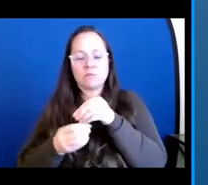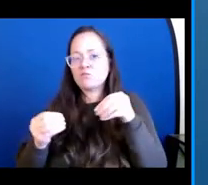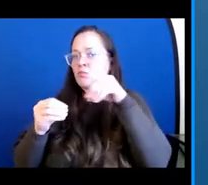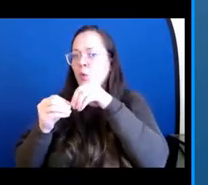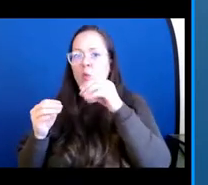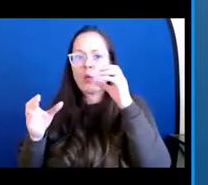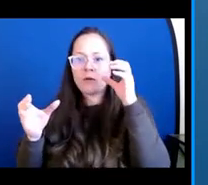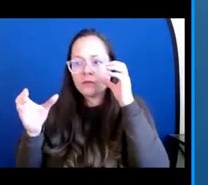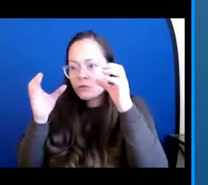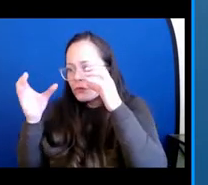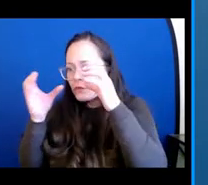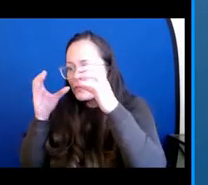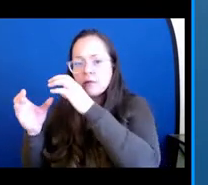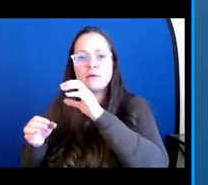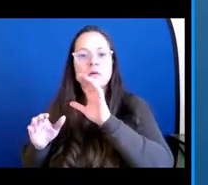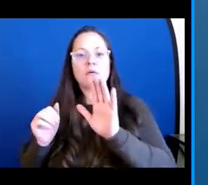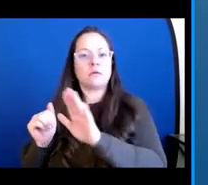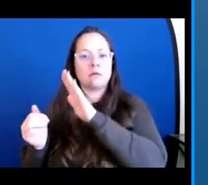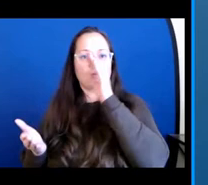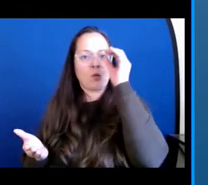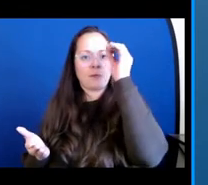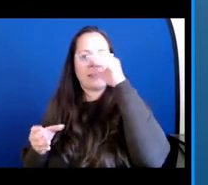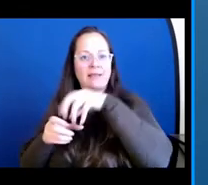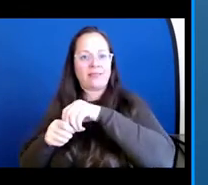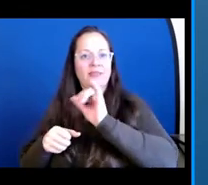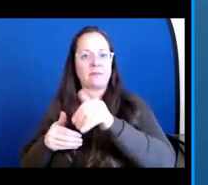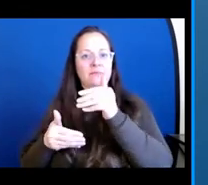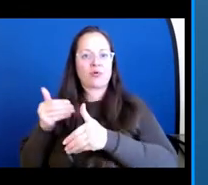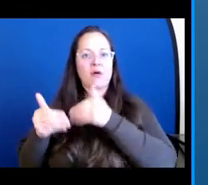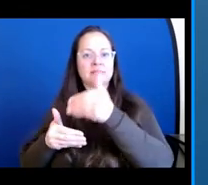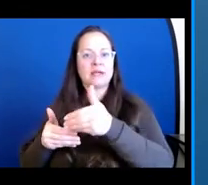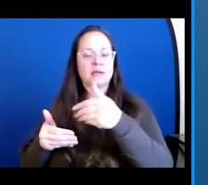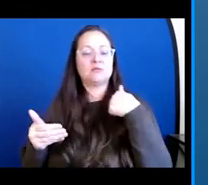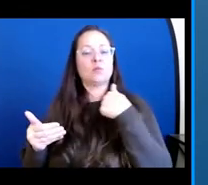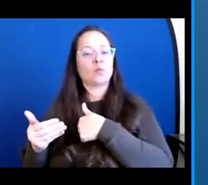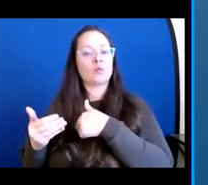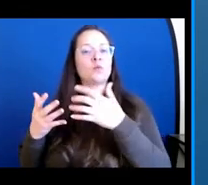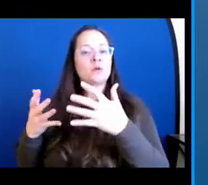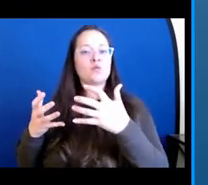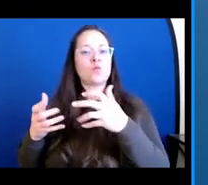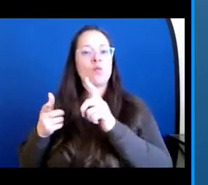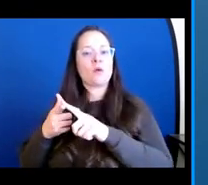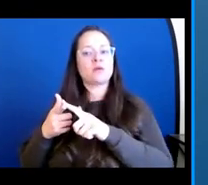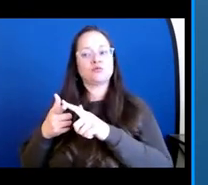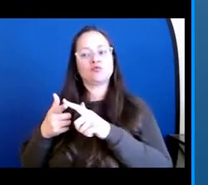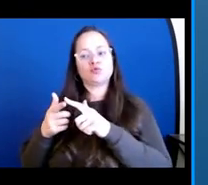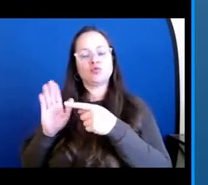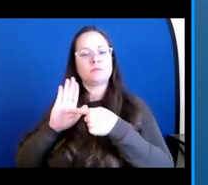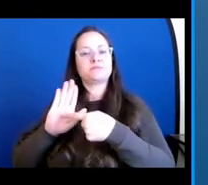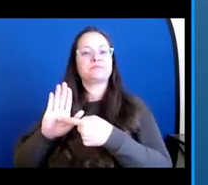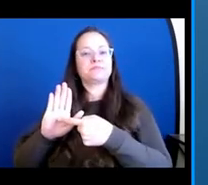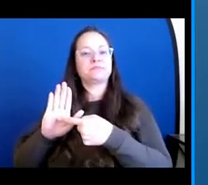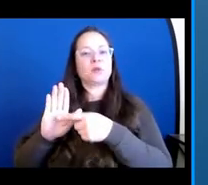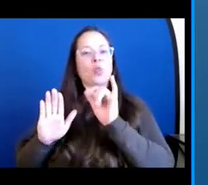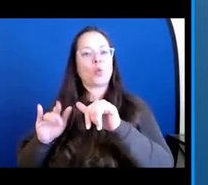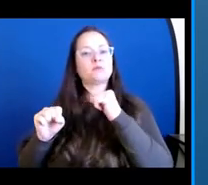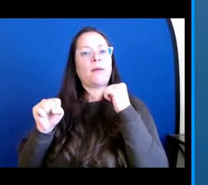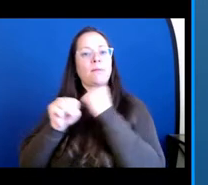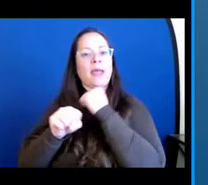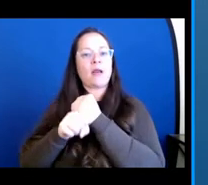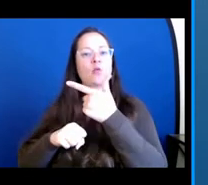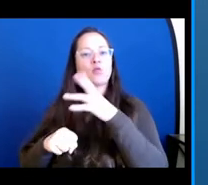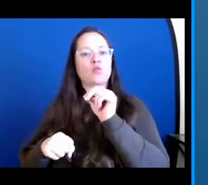process and that we wanted to speak to Battleground State voters to make a case to them